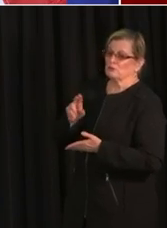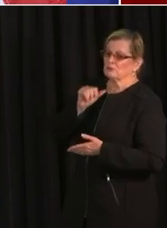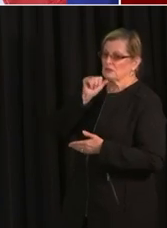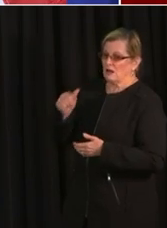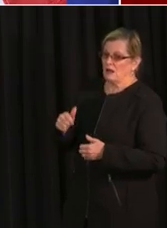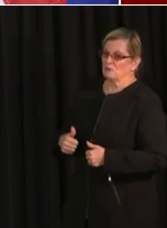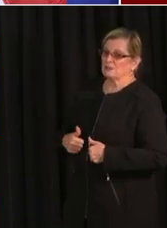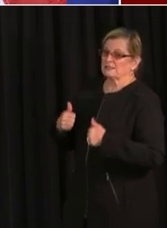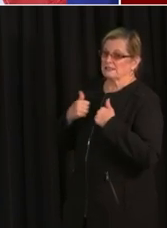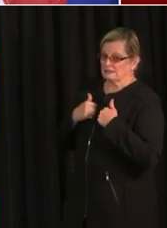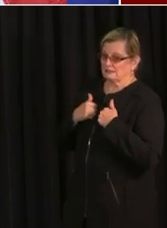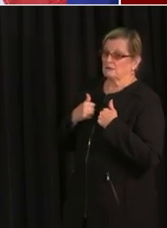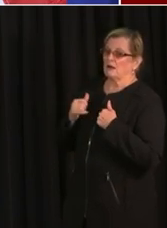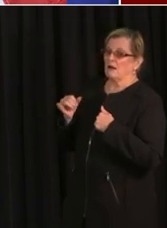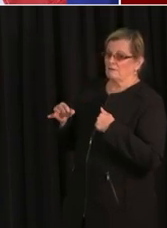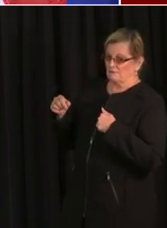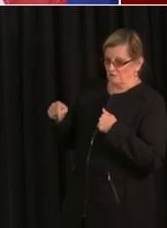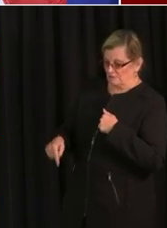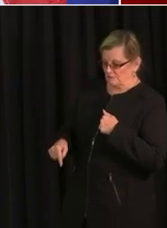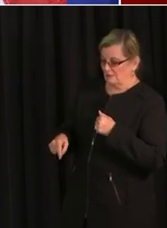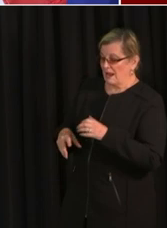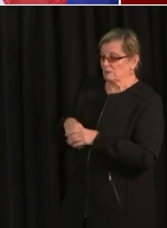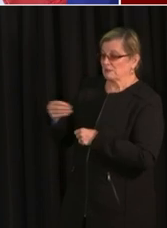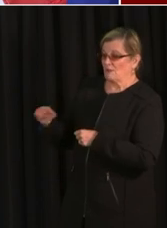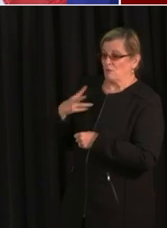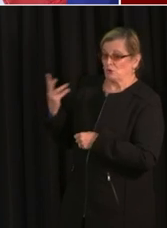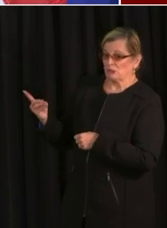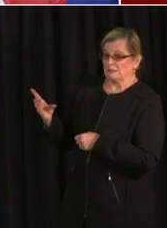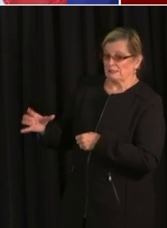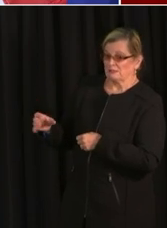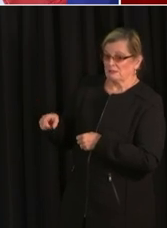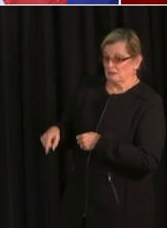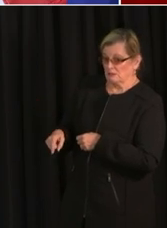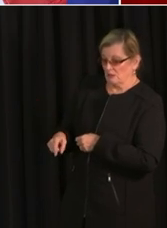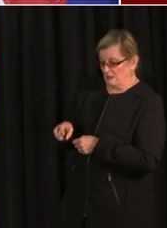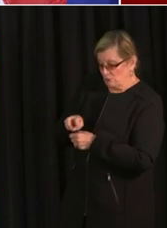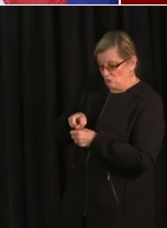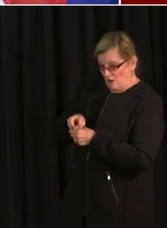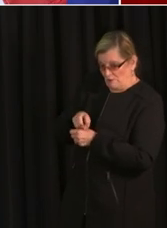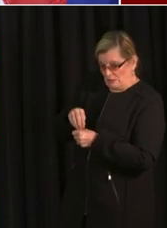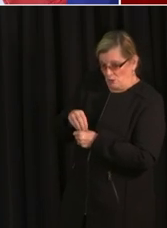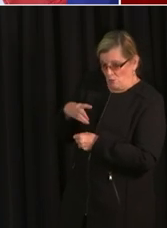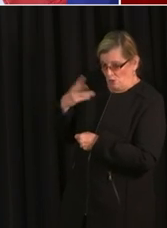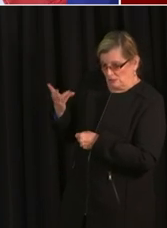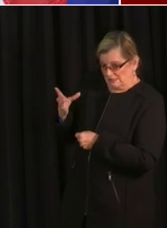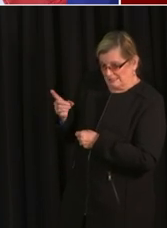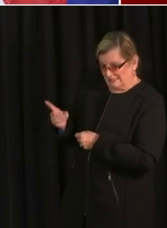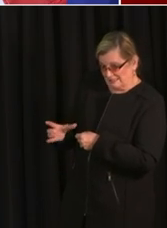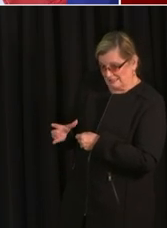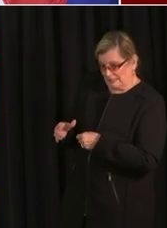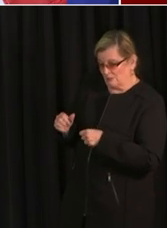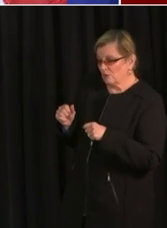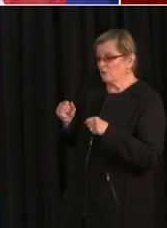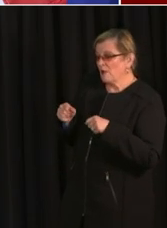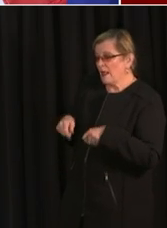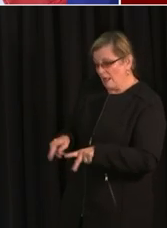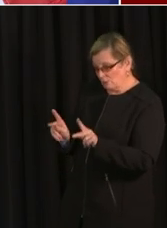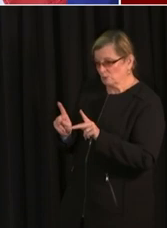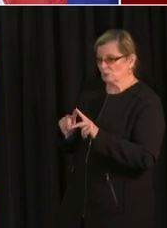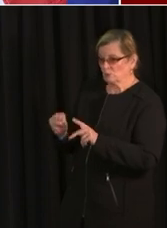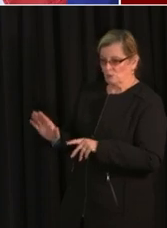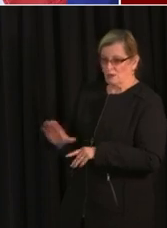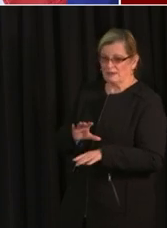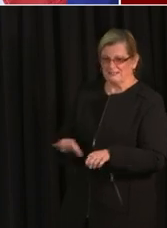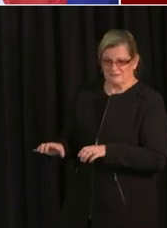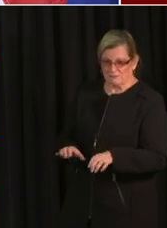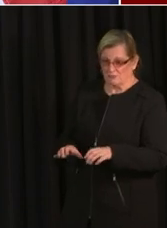place of residence outside of Washington, D.C., and travel within Washington region to engage in allowable activities. So